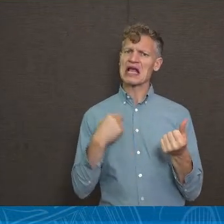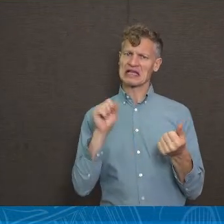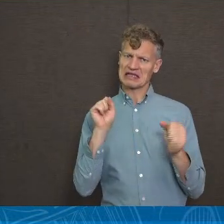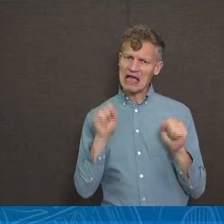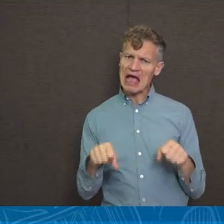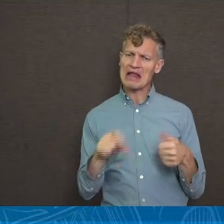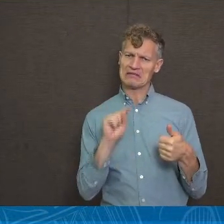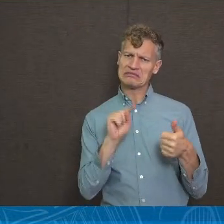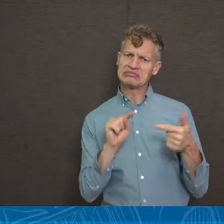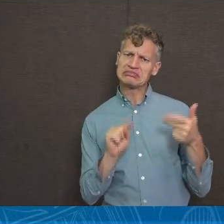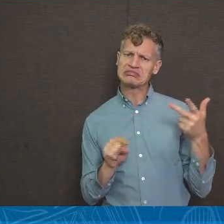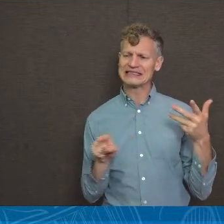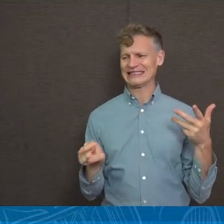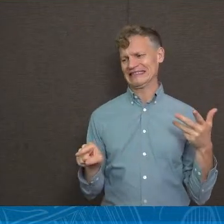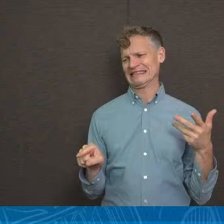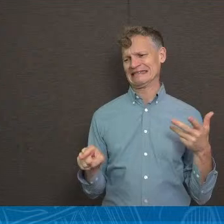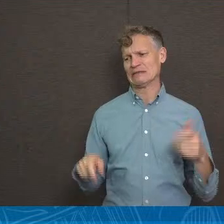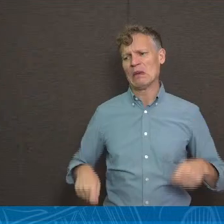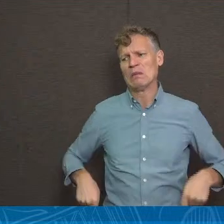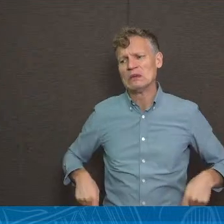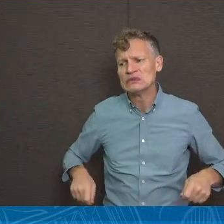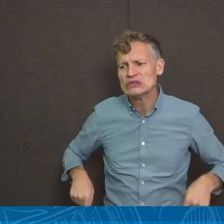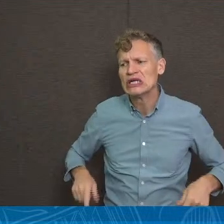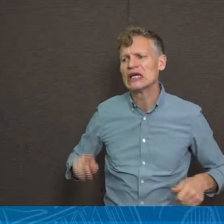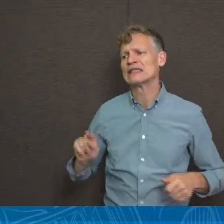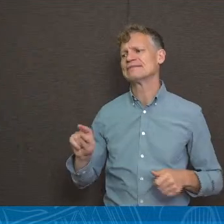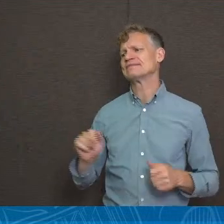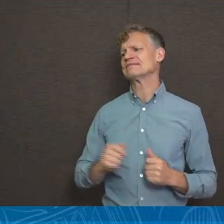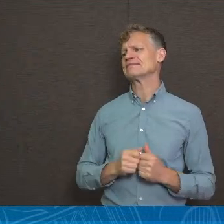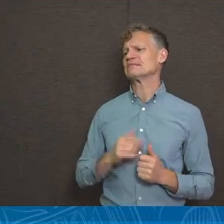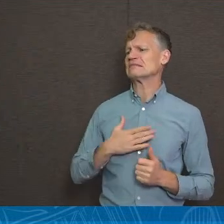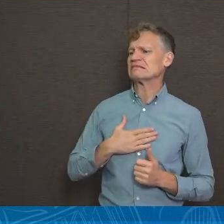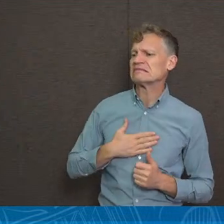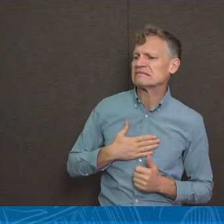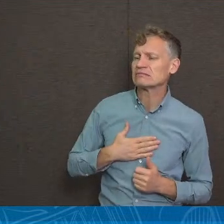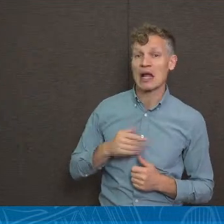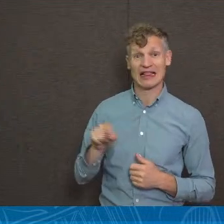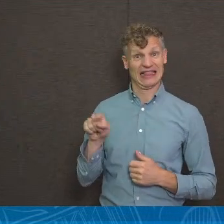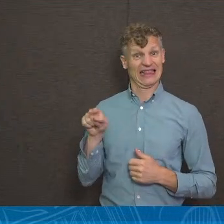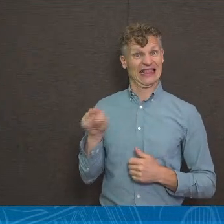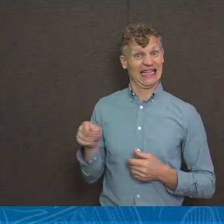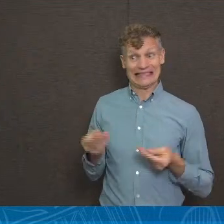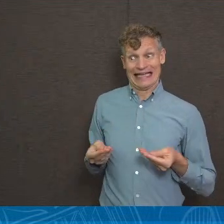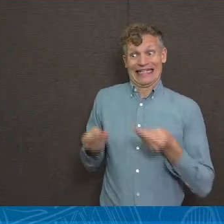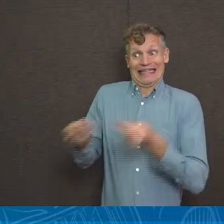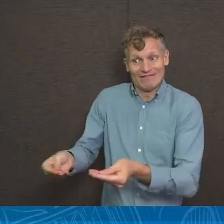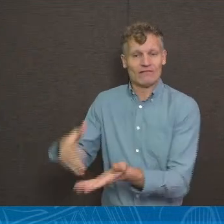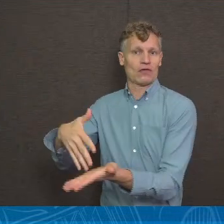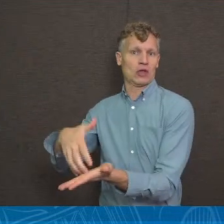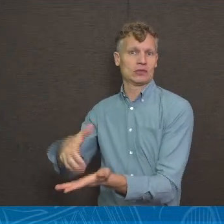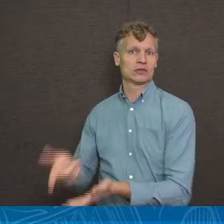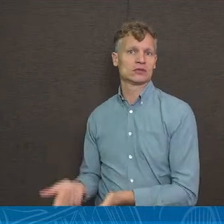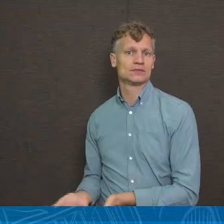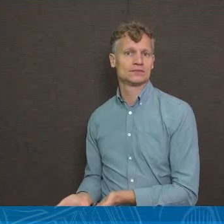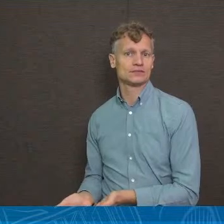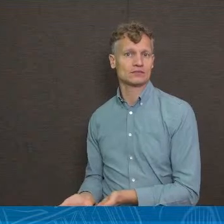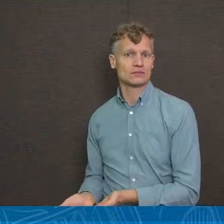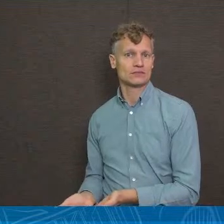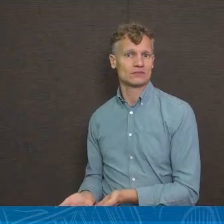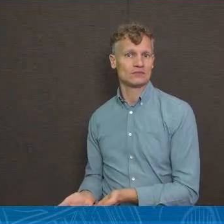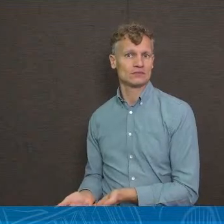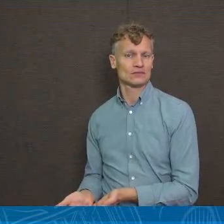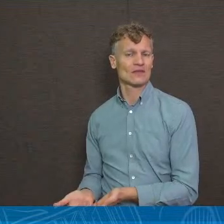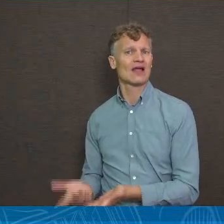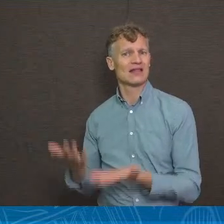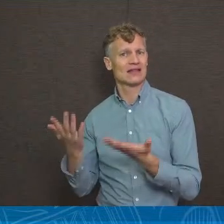leaves people with disabilities vulnerable. And so in situations of risk and